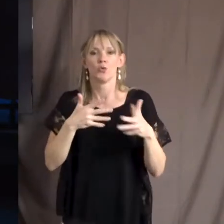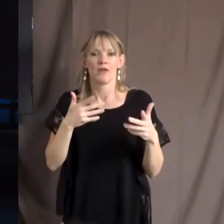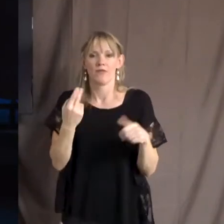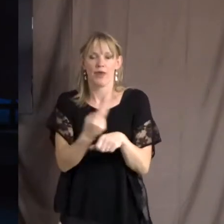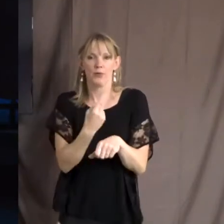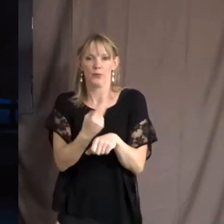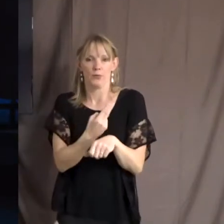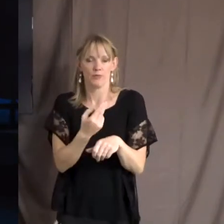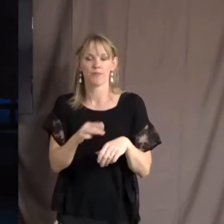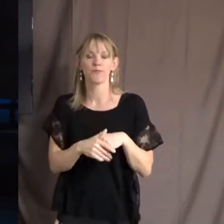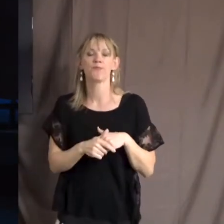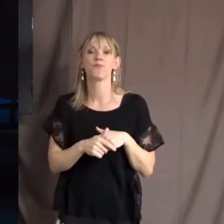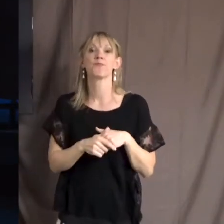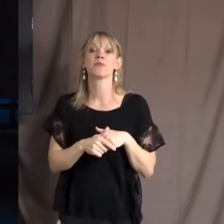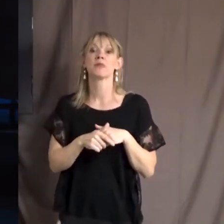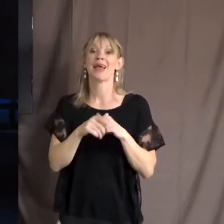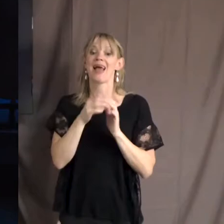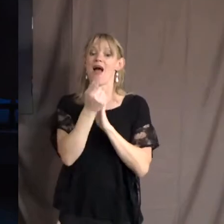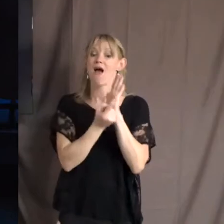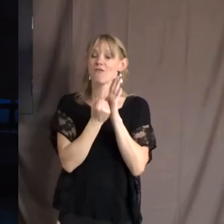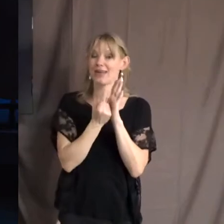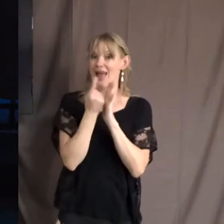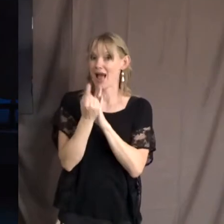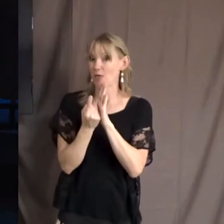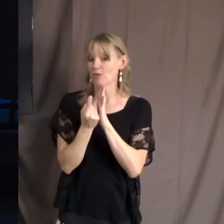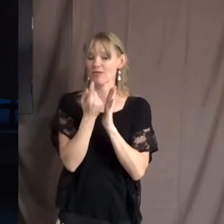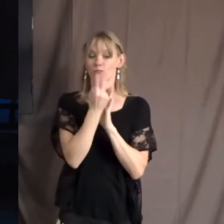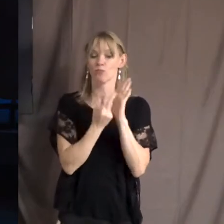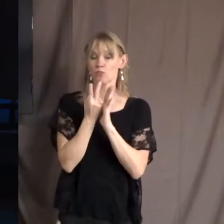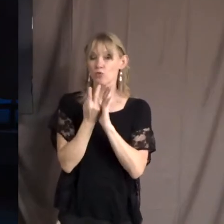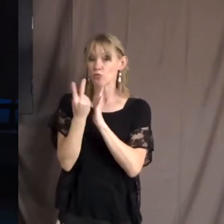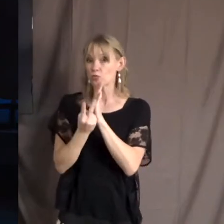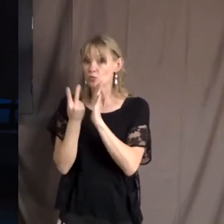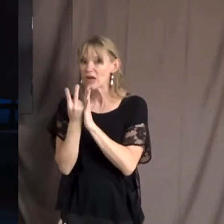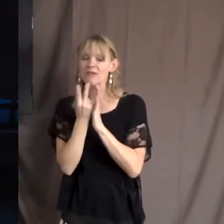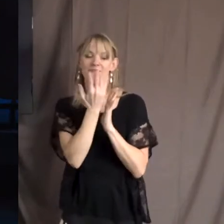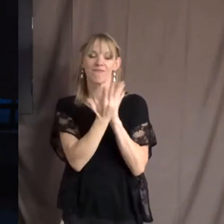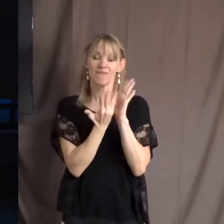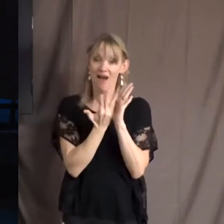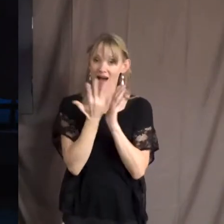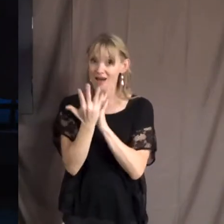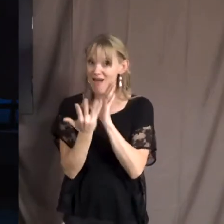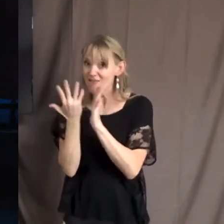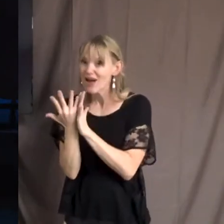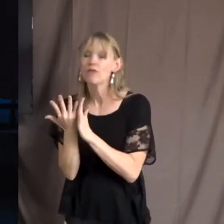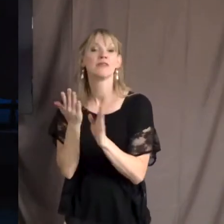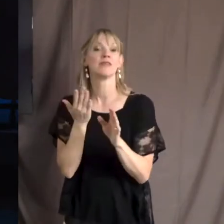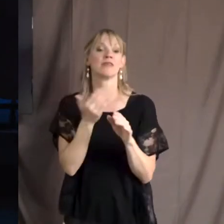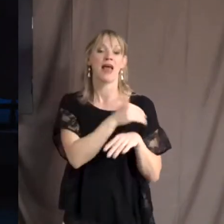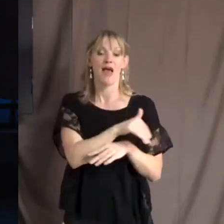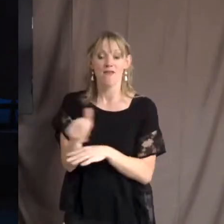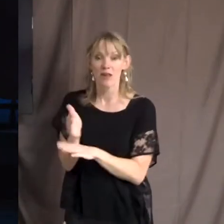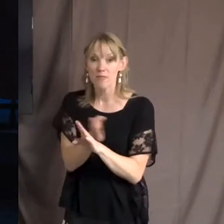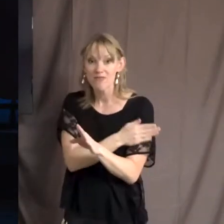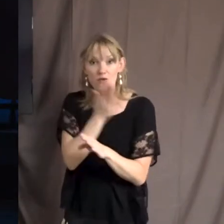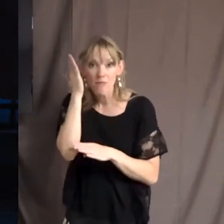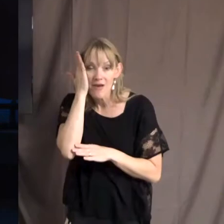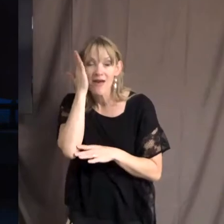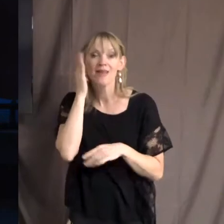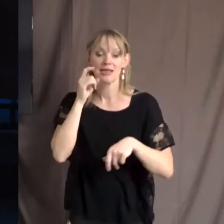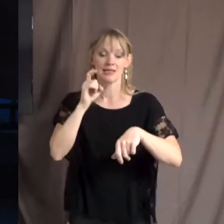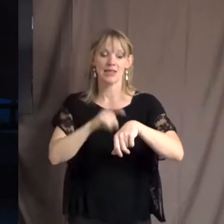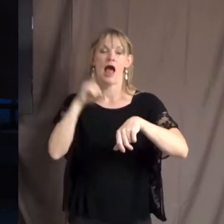using as a device every hour or every 2 hours or every 5 hours, whatever works, or every night before they go to bed. And when the timer goes off, they